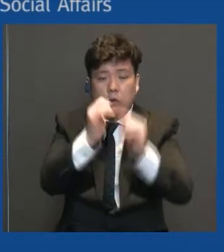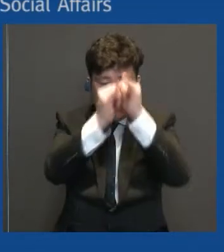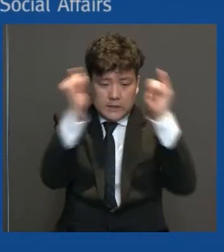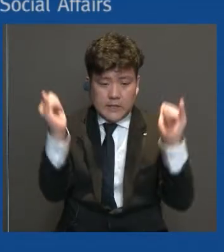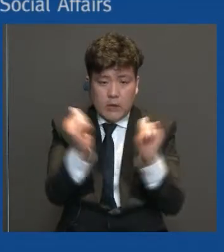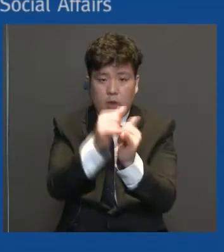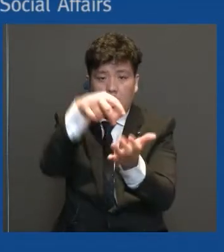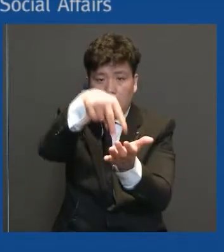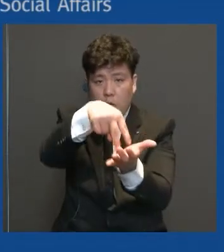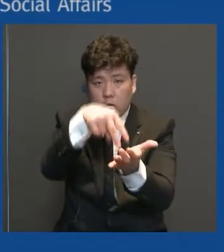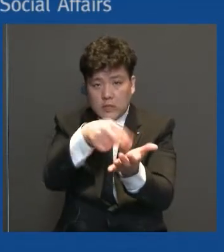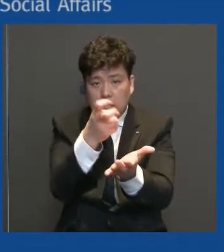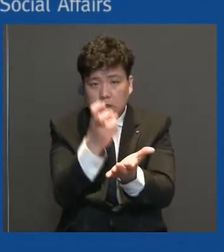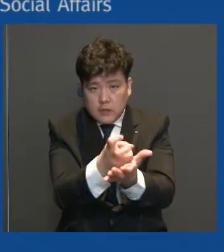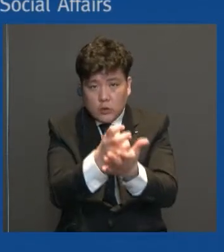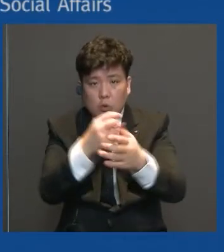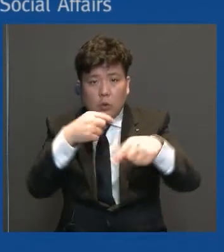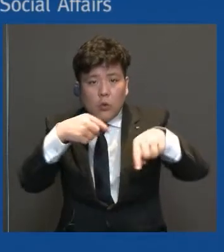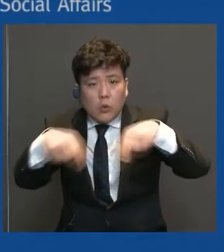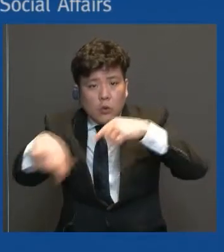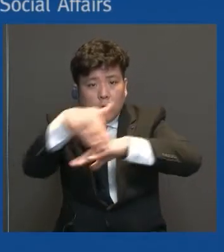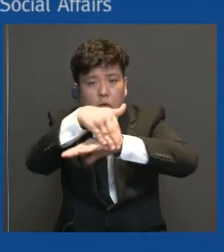after retirement in later life.